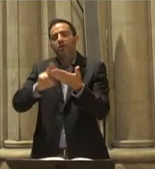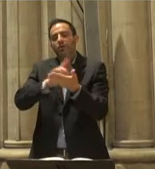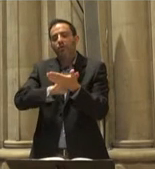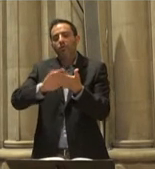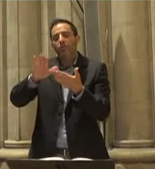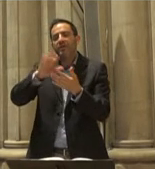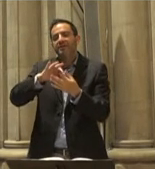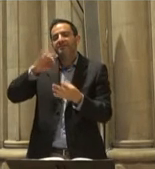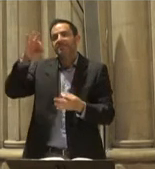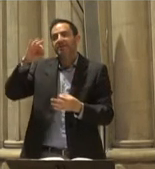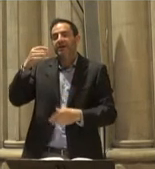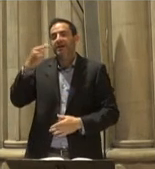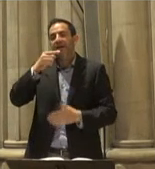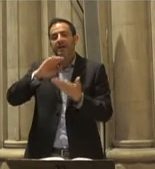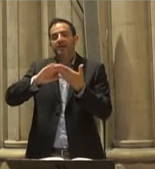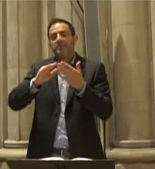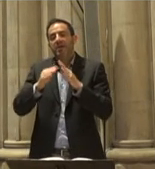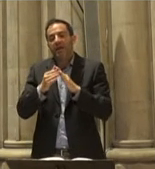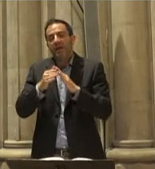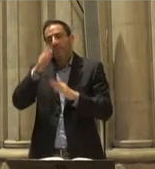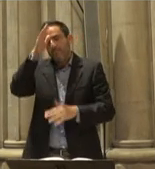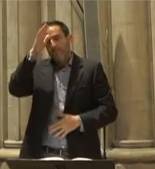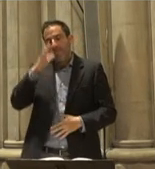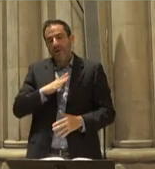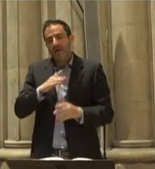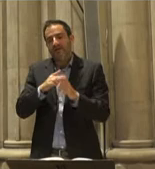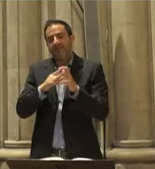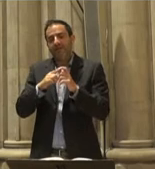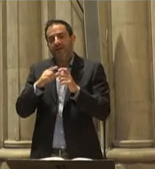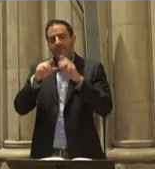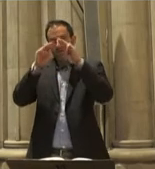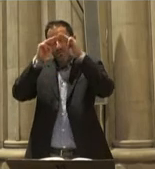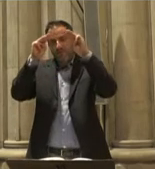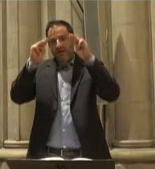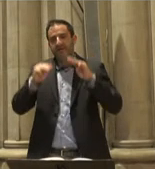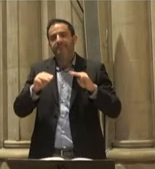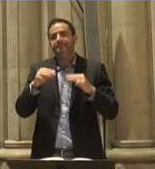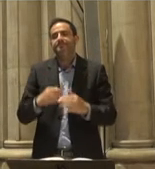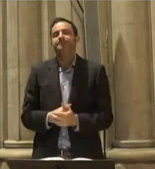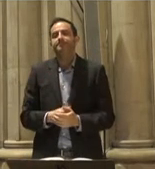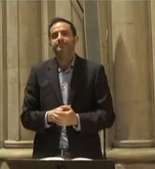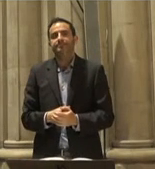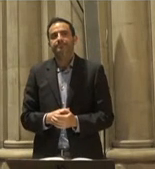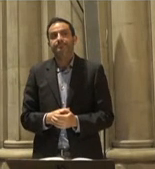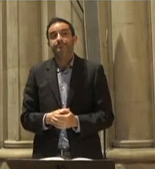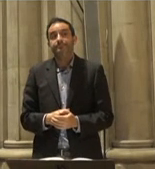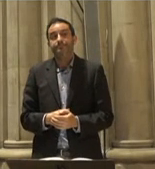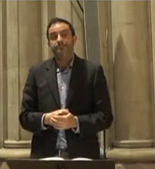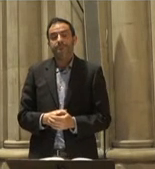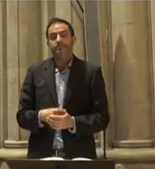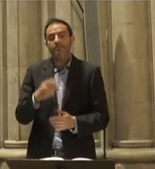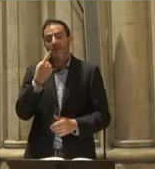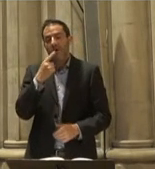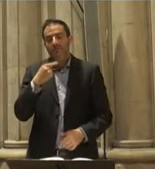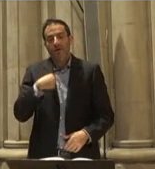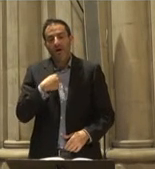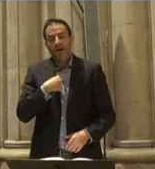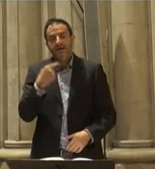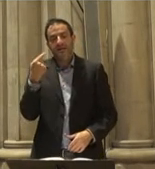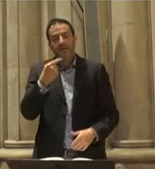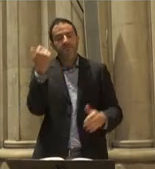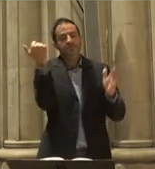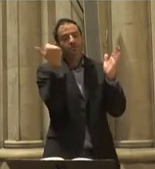Spirit he became incarnate from the Virgin Mary and was made man. For our sake he